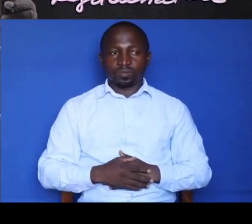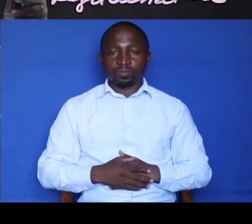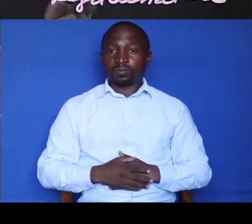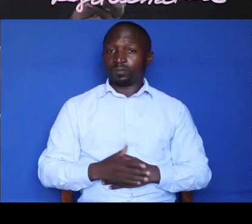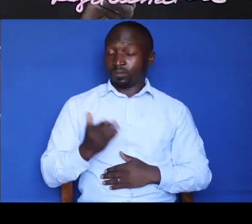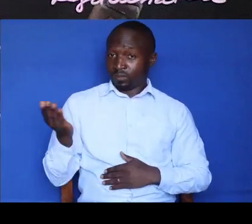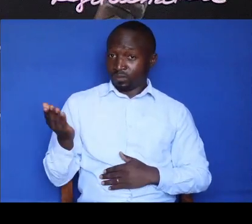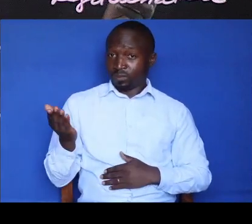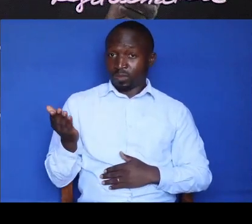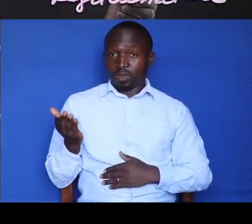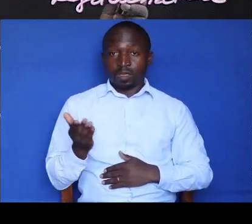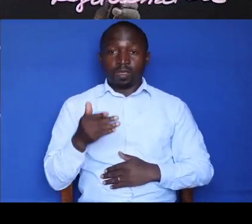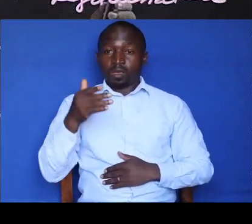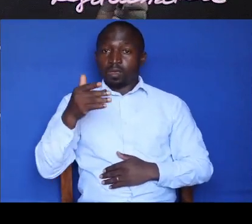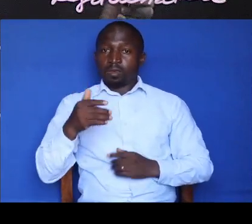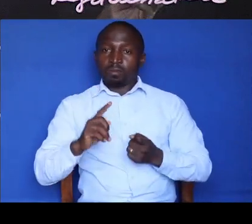As the floodplain